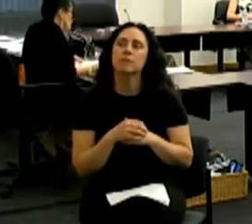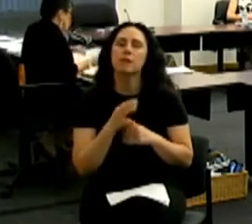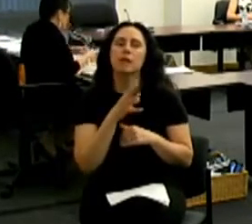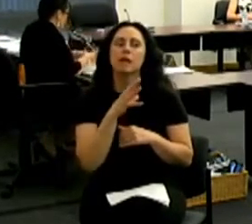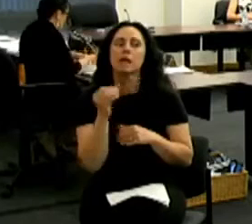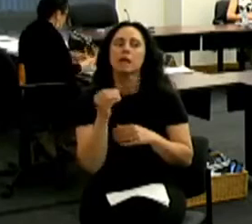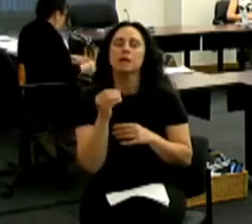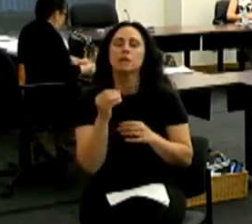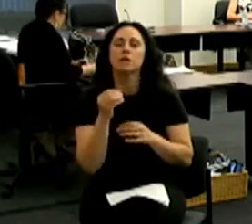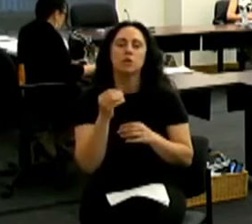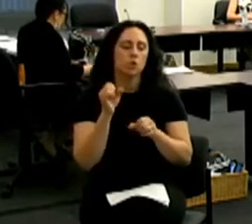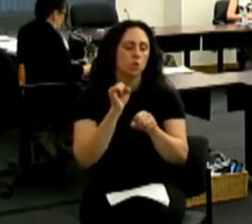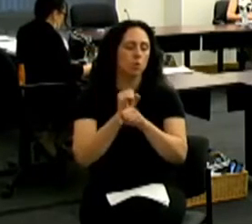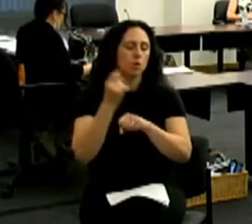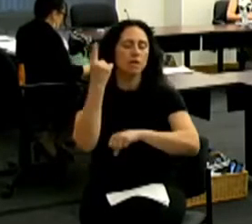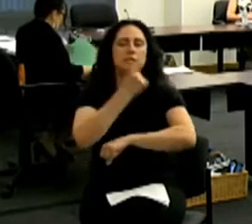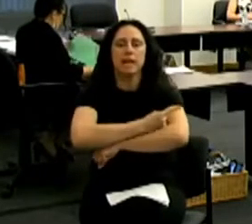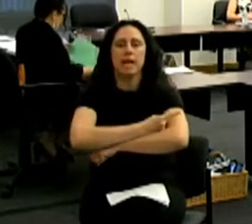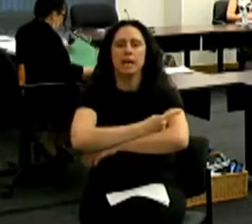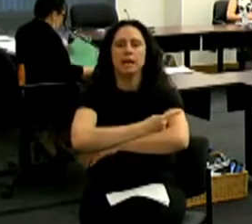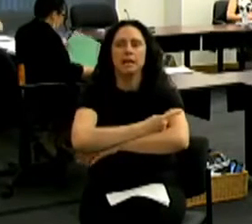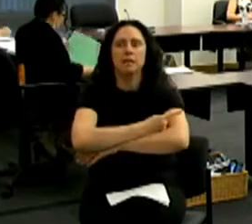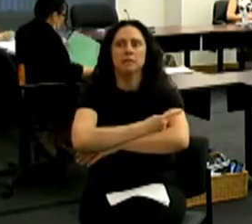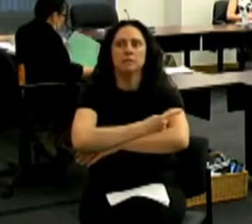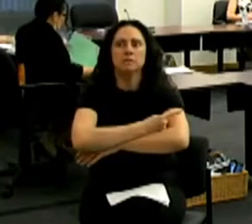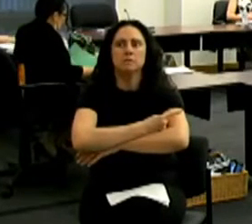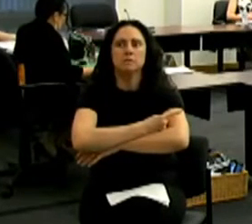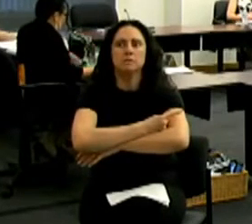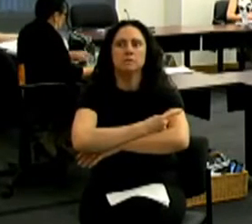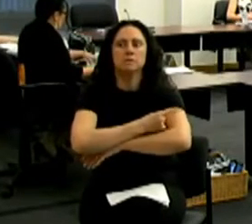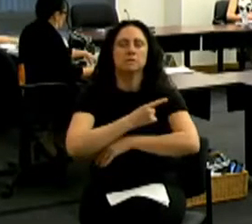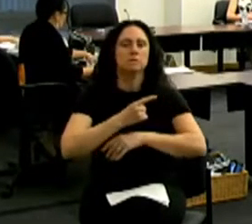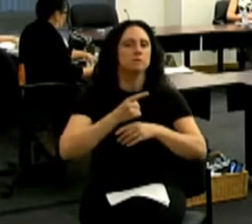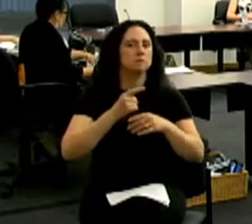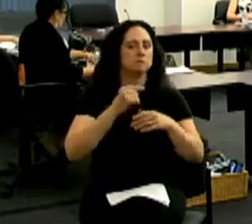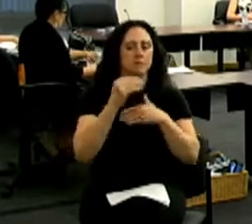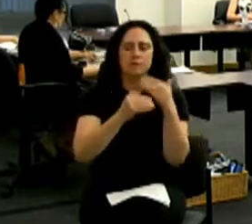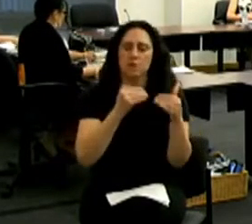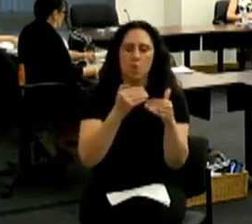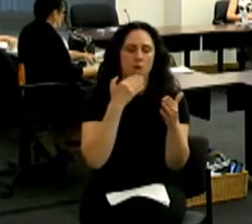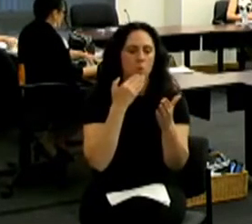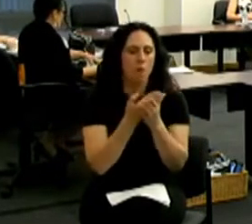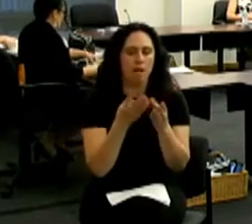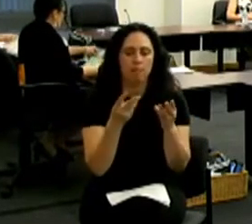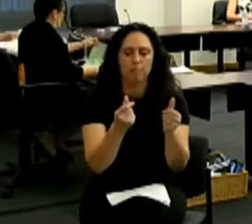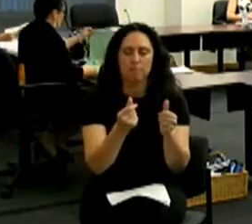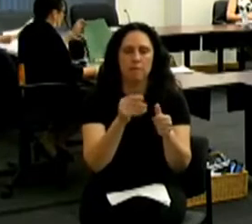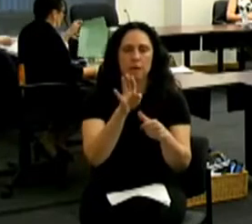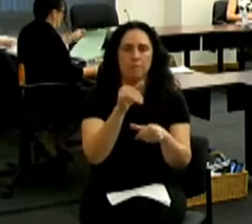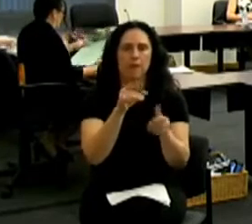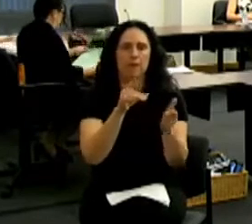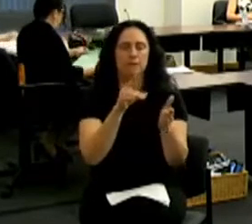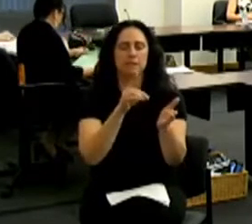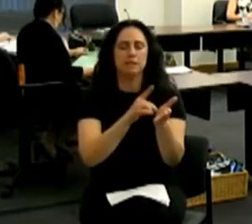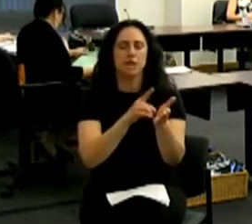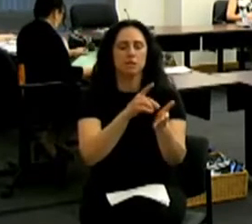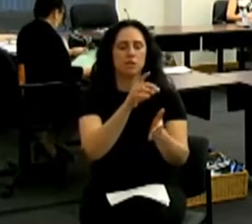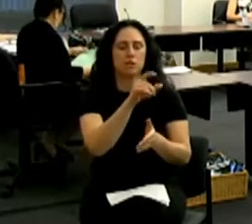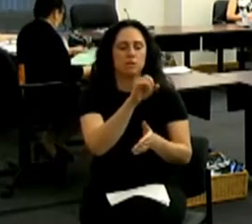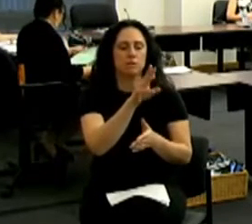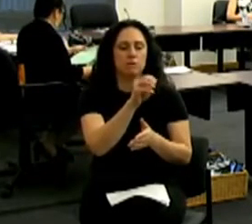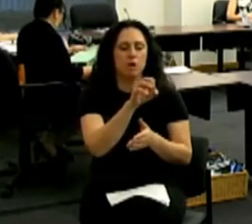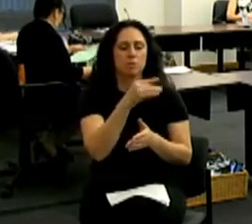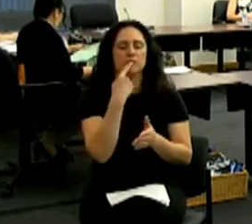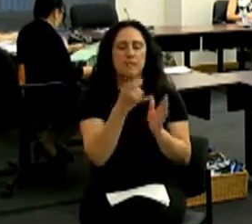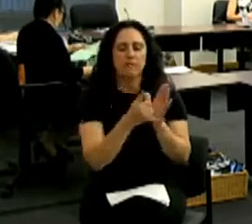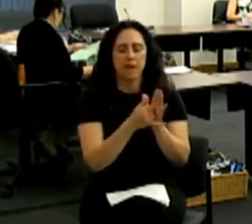And Workday is going phenomenal, I was told by Dr. Farmer. I'm gonna get that sheet